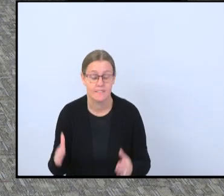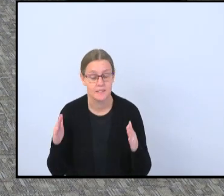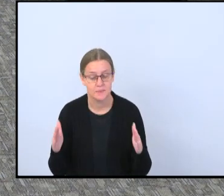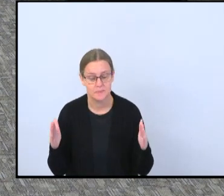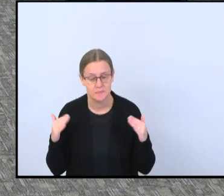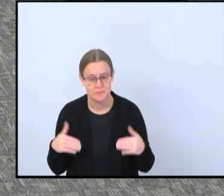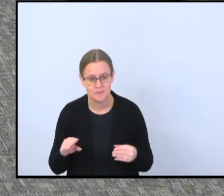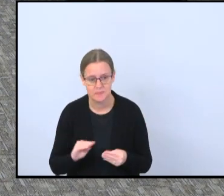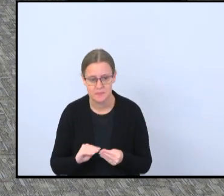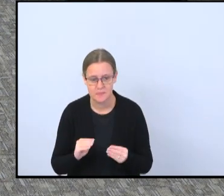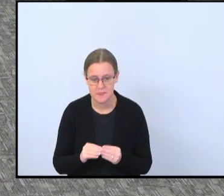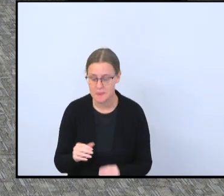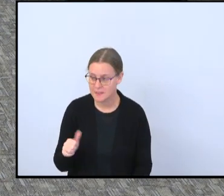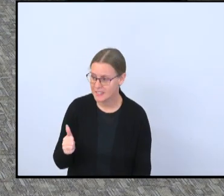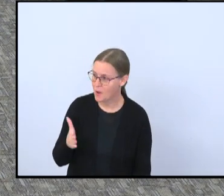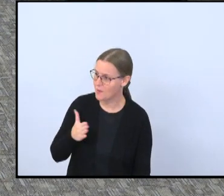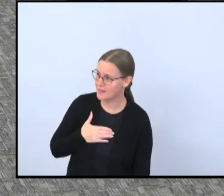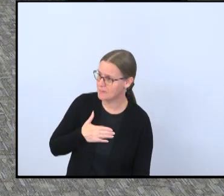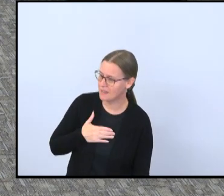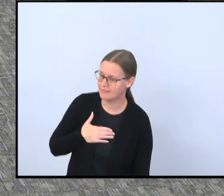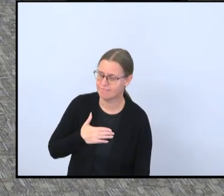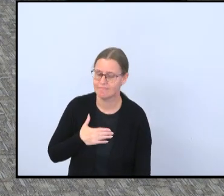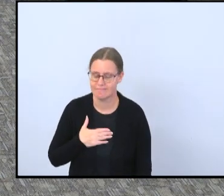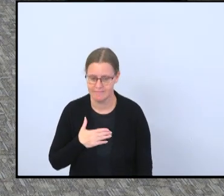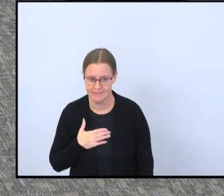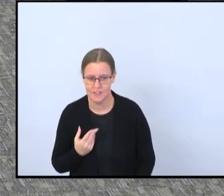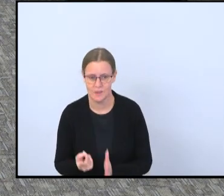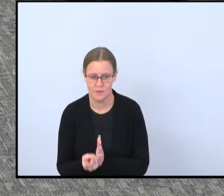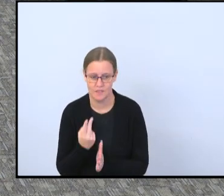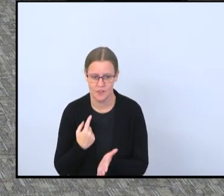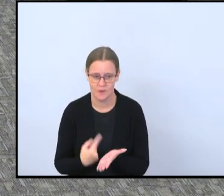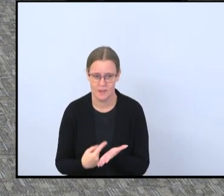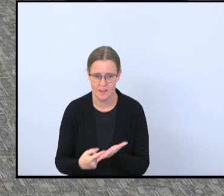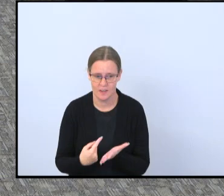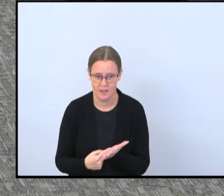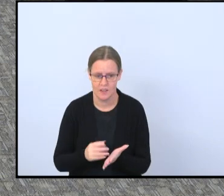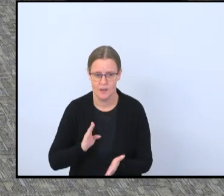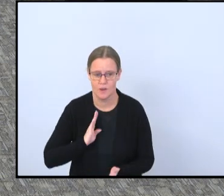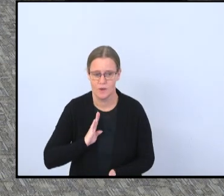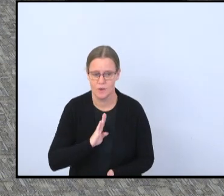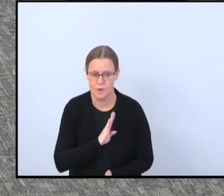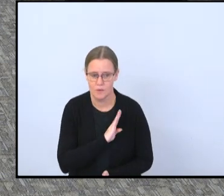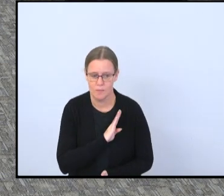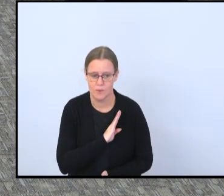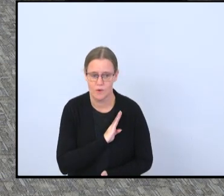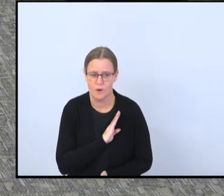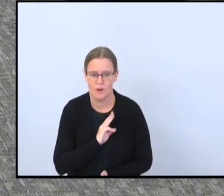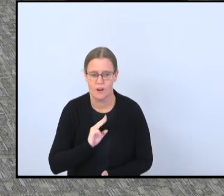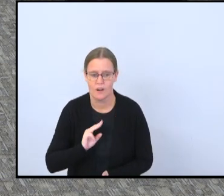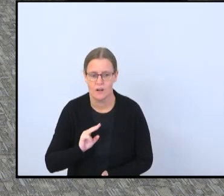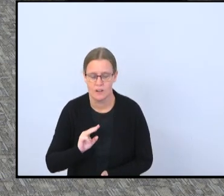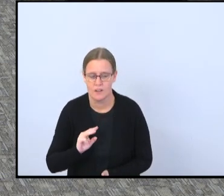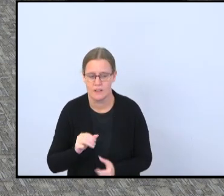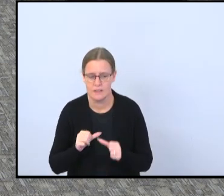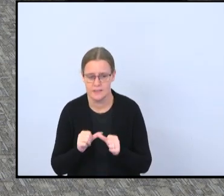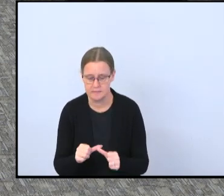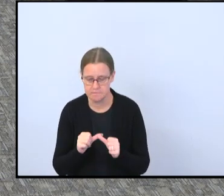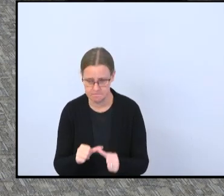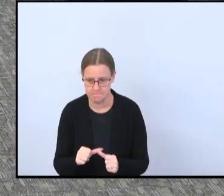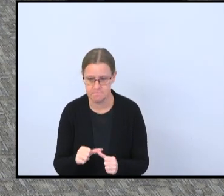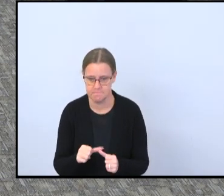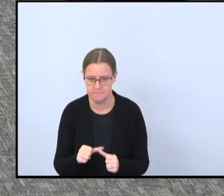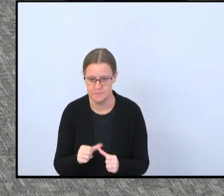item number 10. That's mine. Review and discuss report on board member continuing education credit. Let